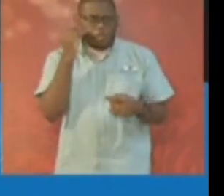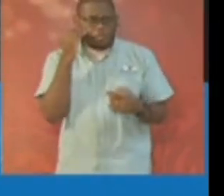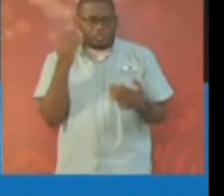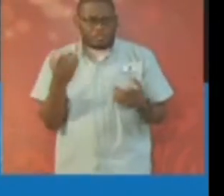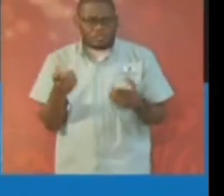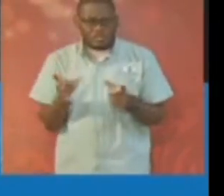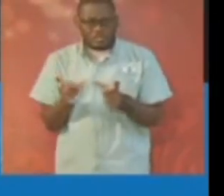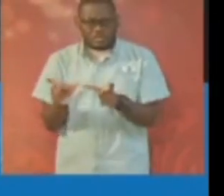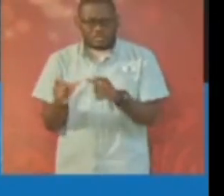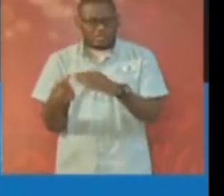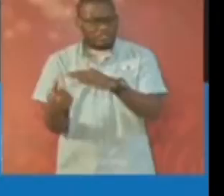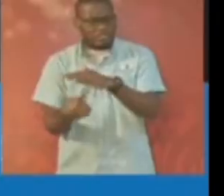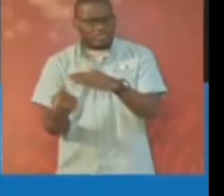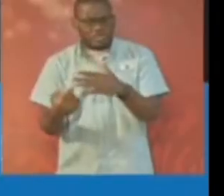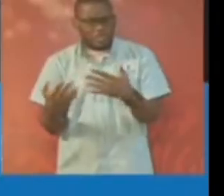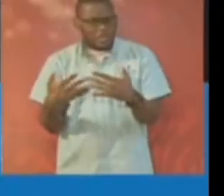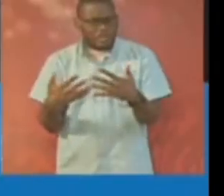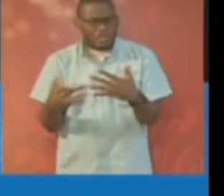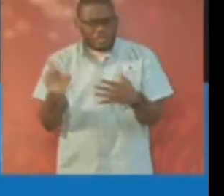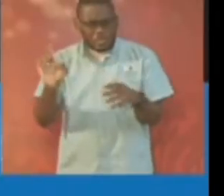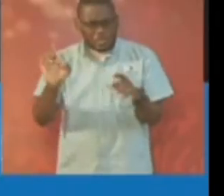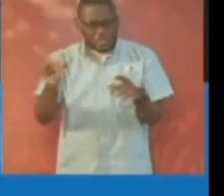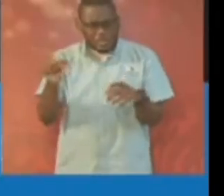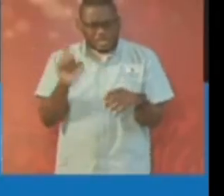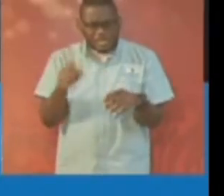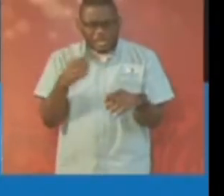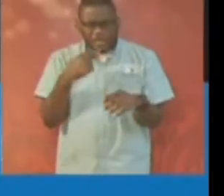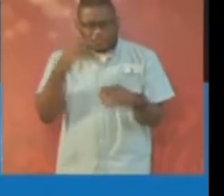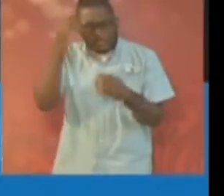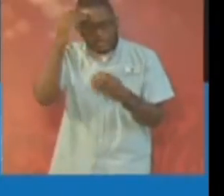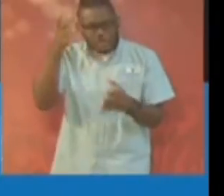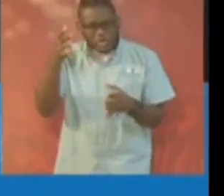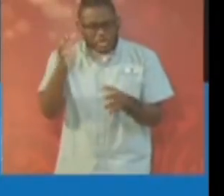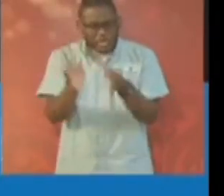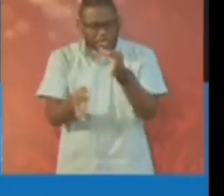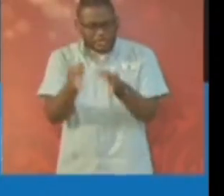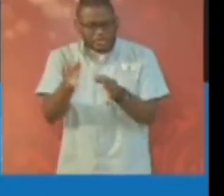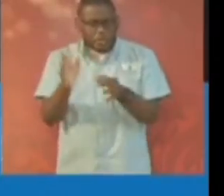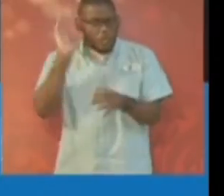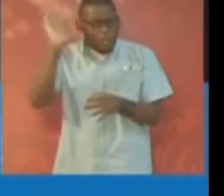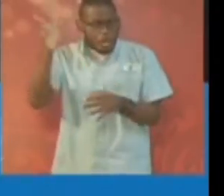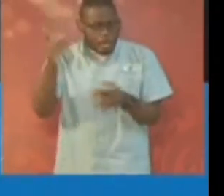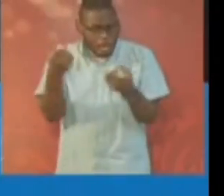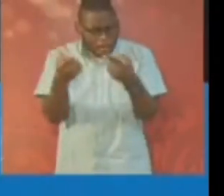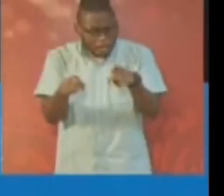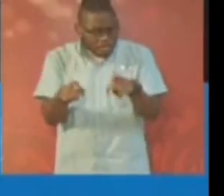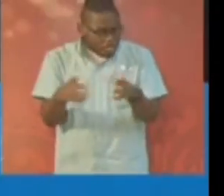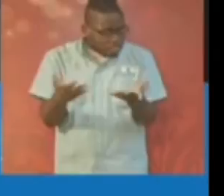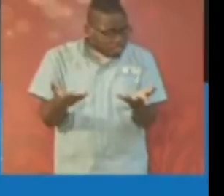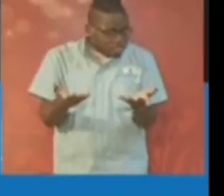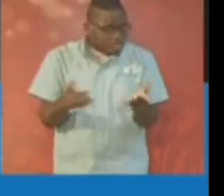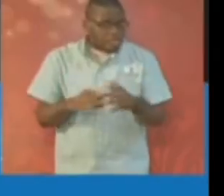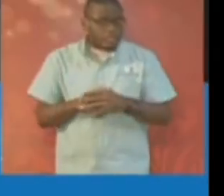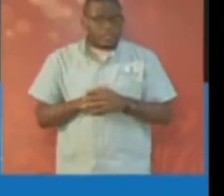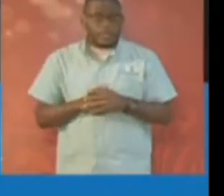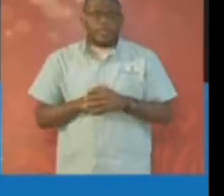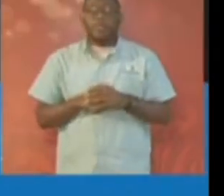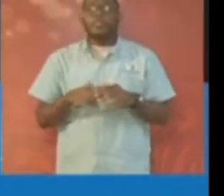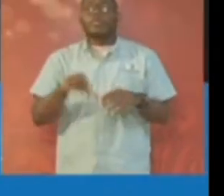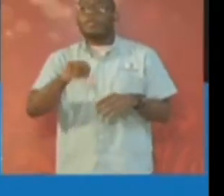etc. Can you give us an idea if that is still going to be implemented and what is the latest with that? And to Dr.